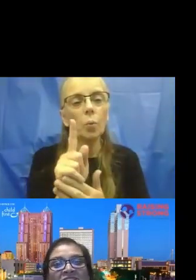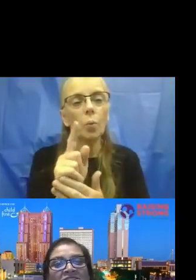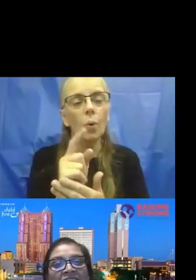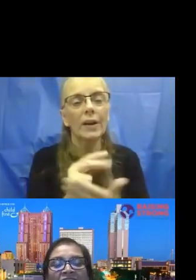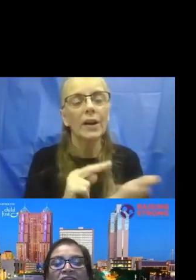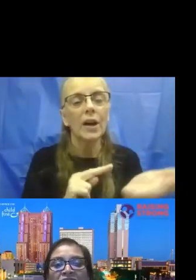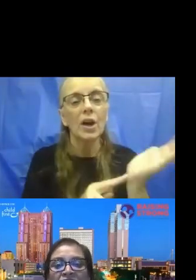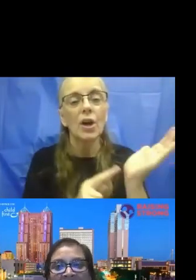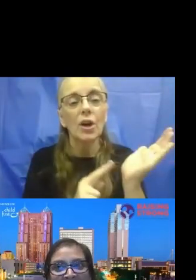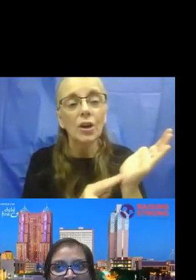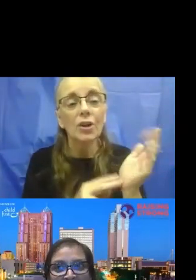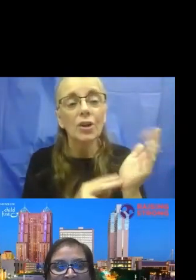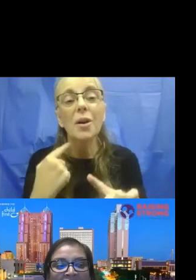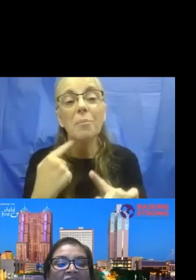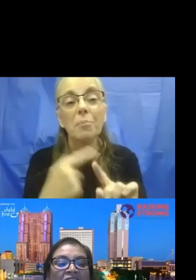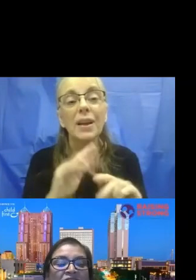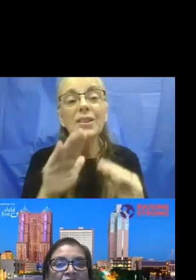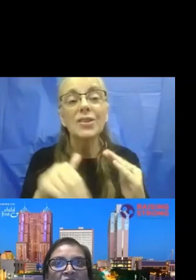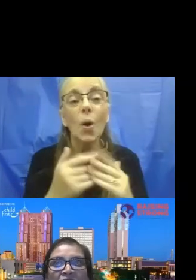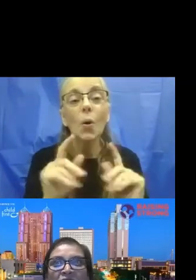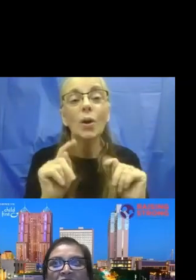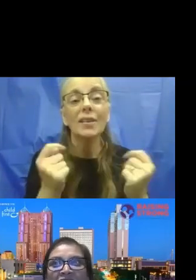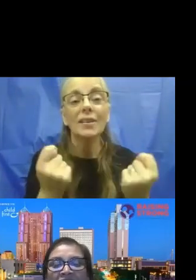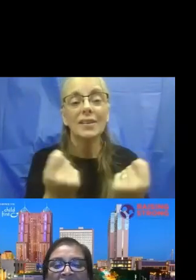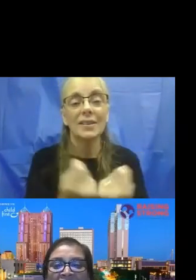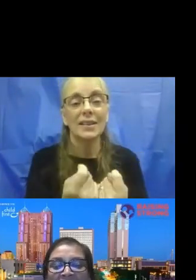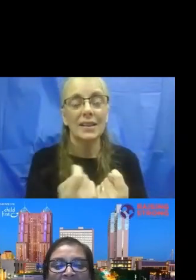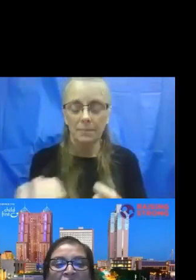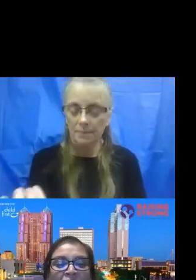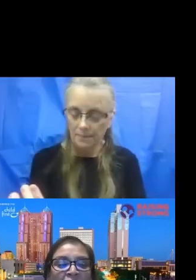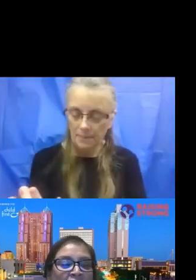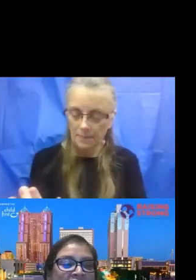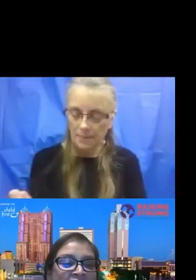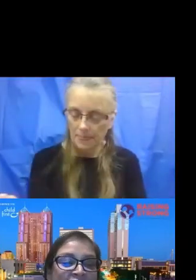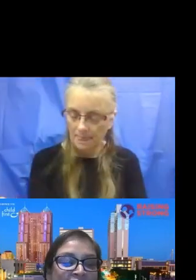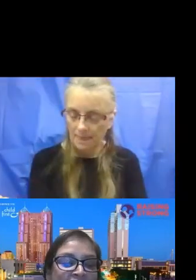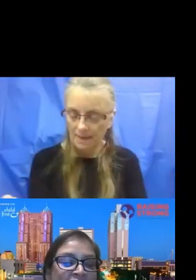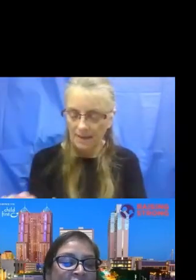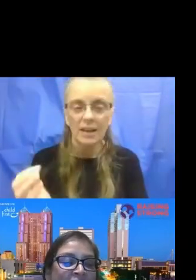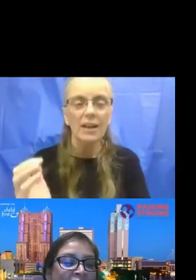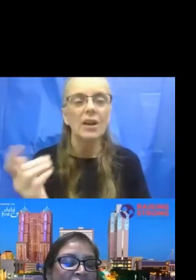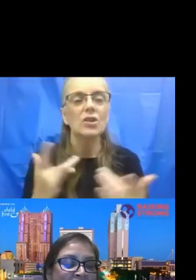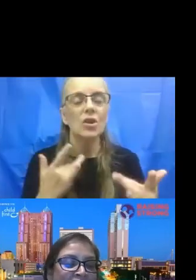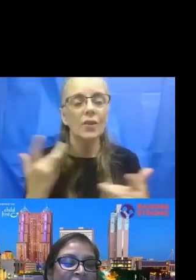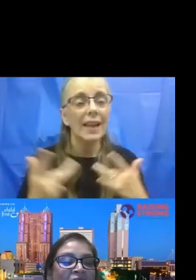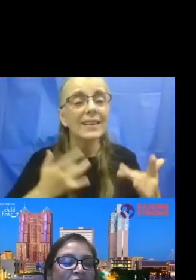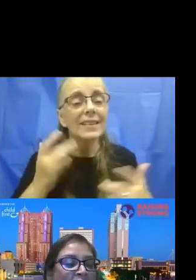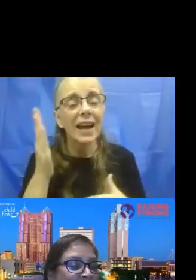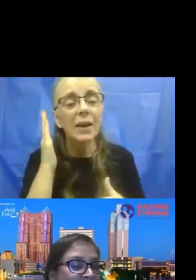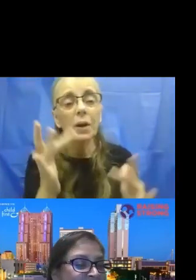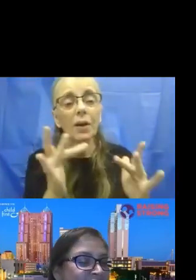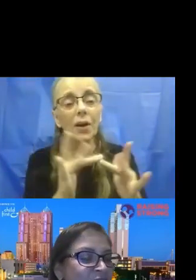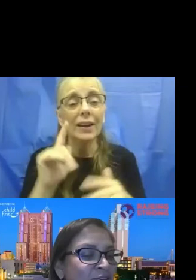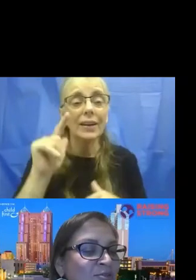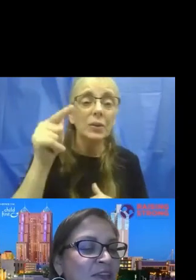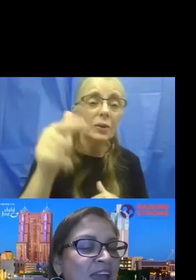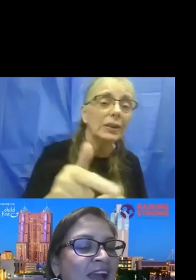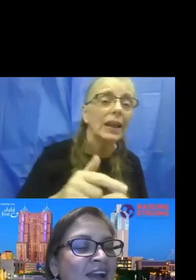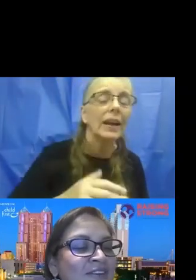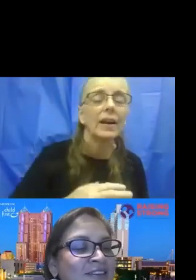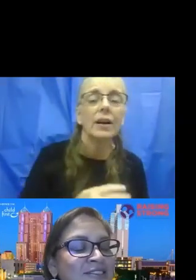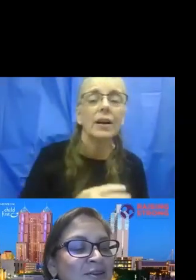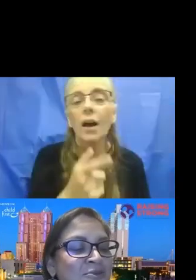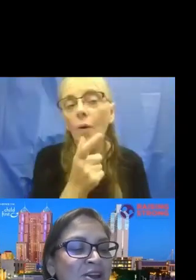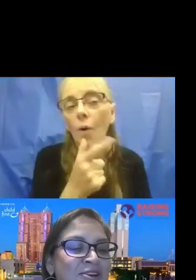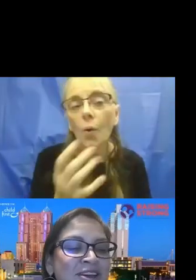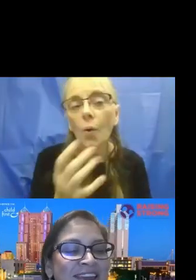her entire team. So that's exciting. We will reach out to you later on, but let's see who we